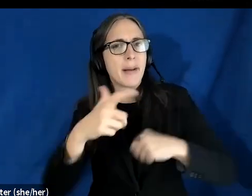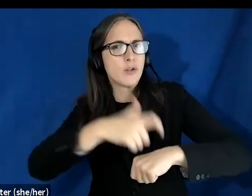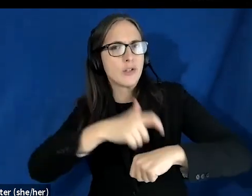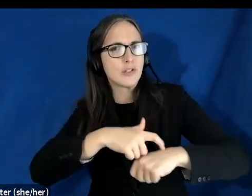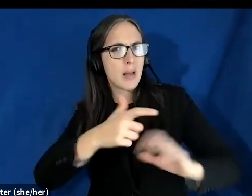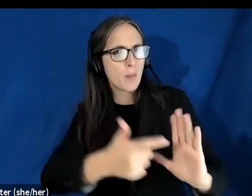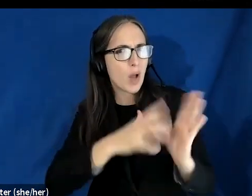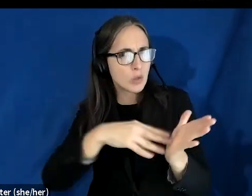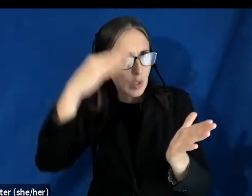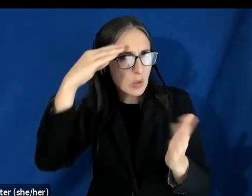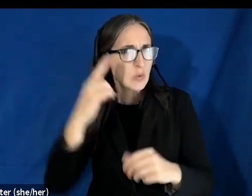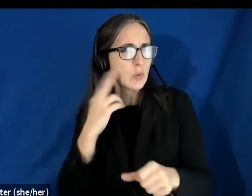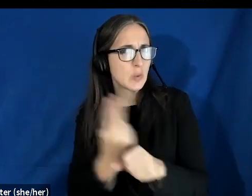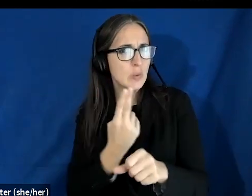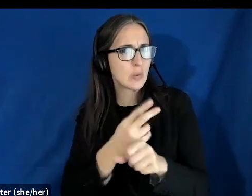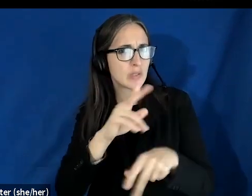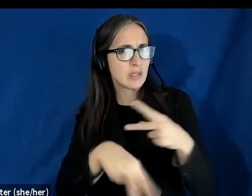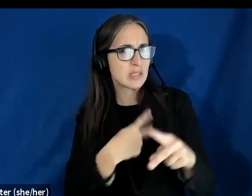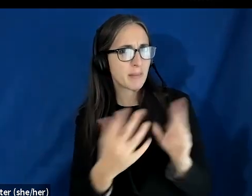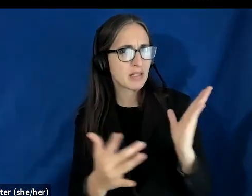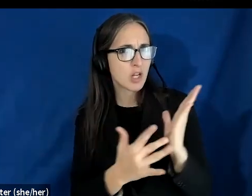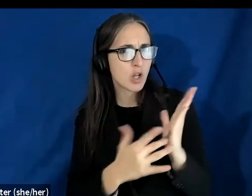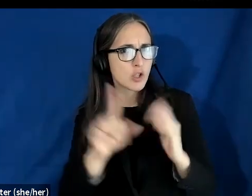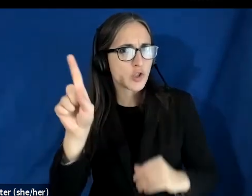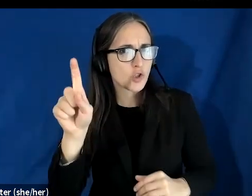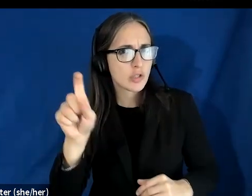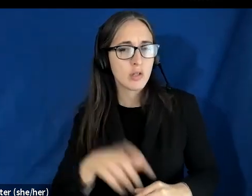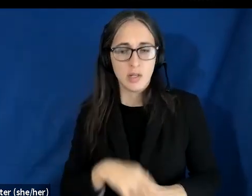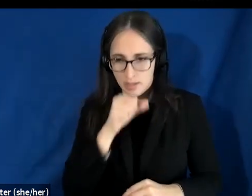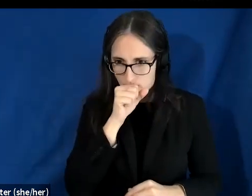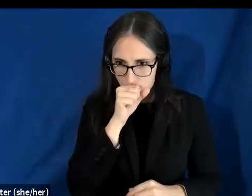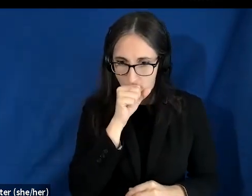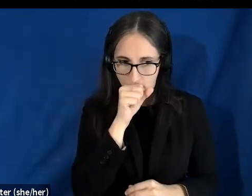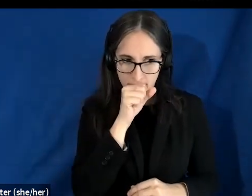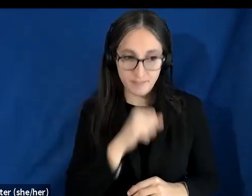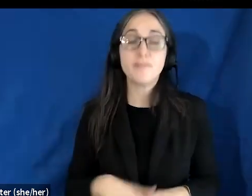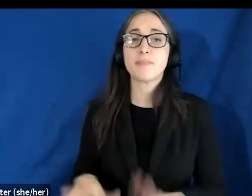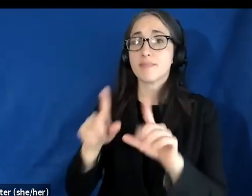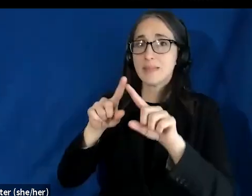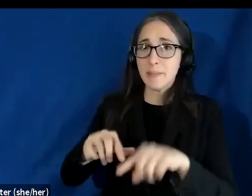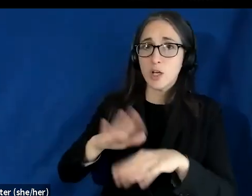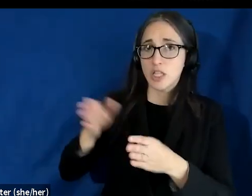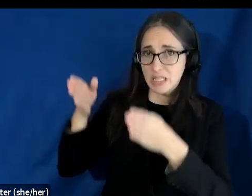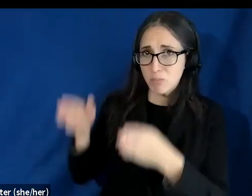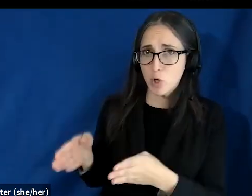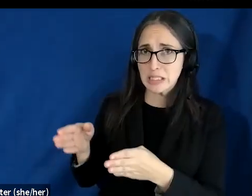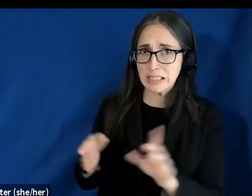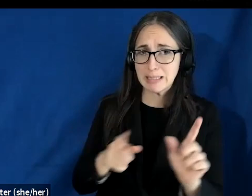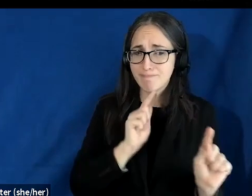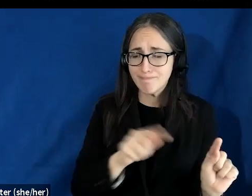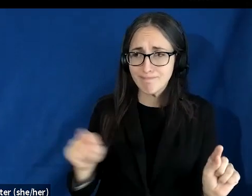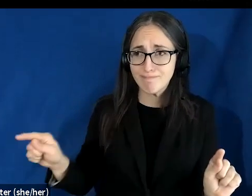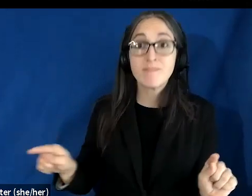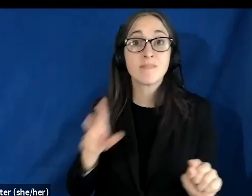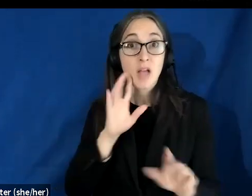this technology? It depends on the individual. I've been to conferences where people put it